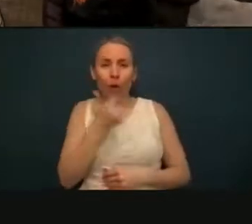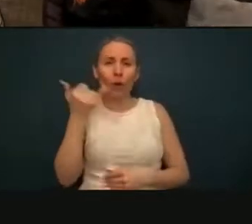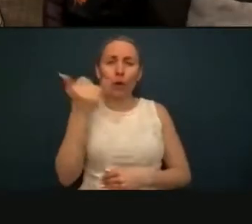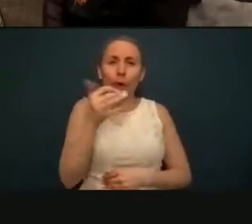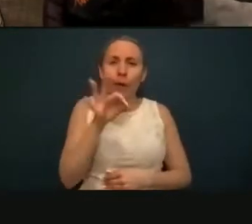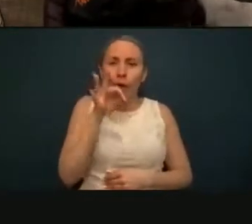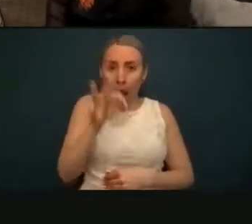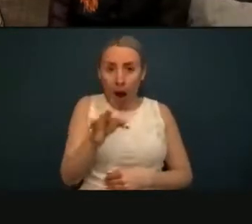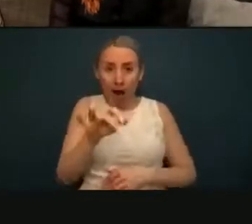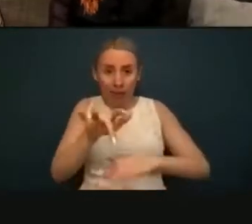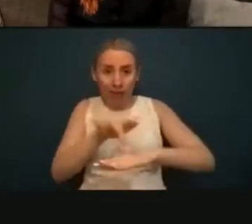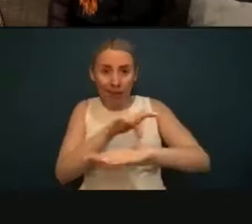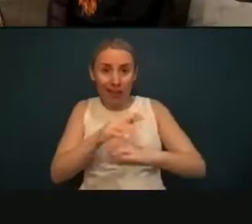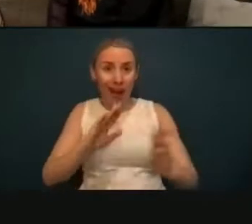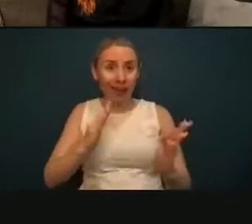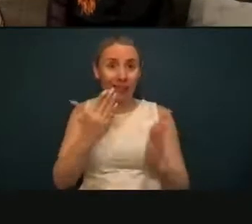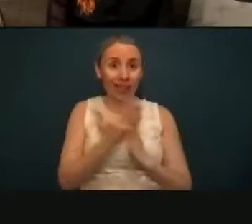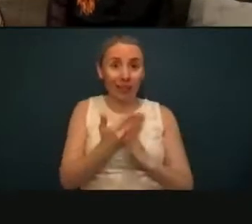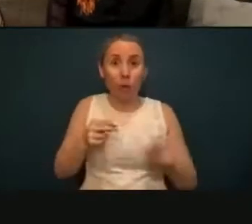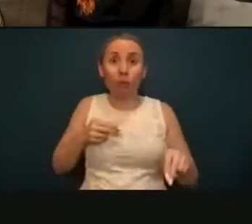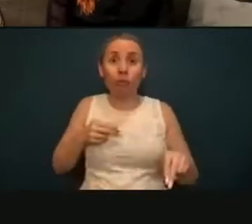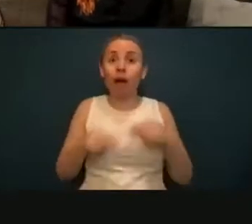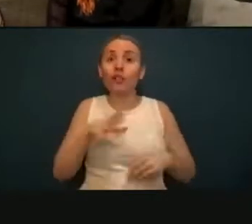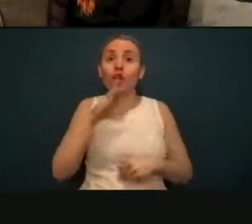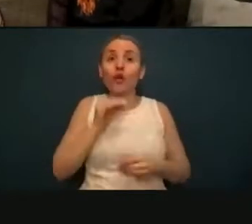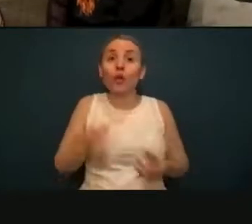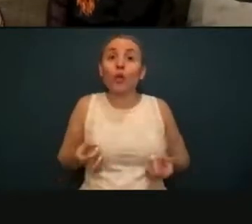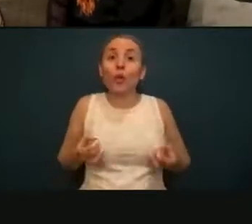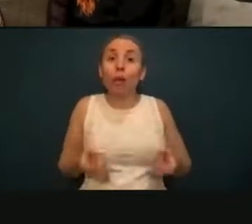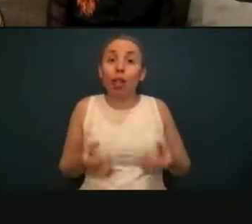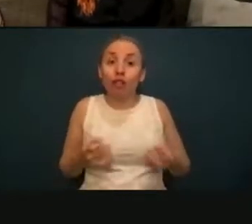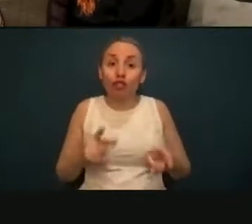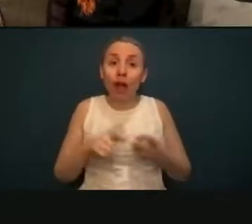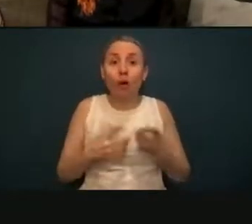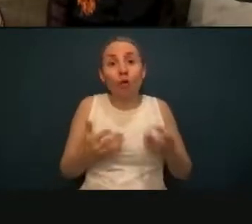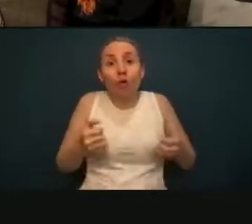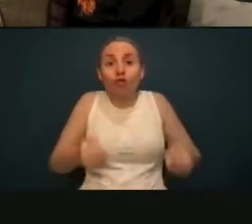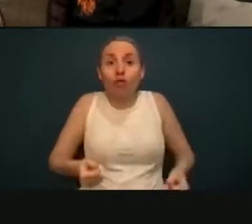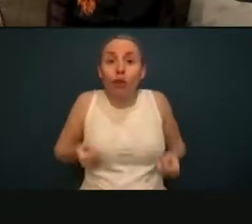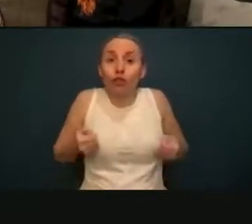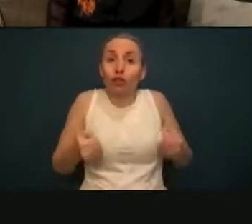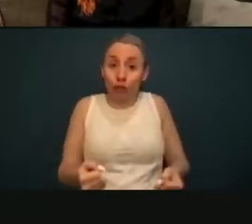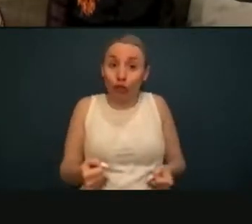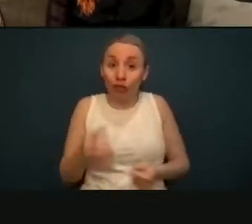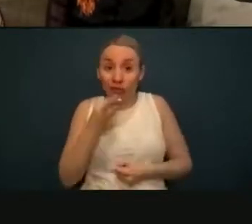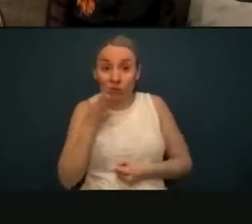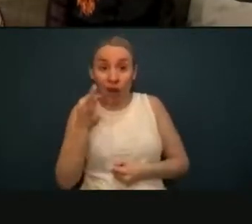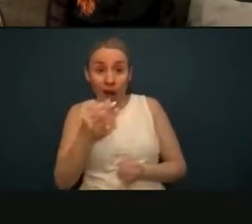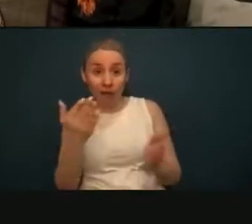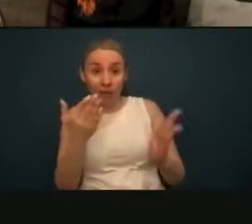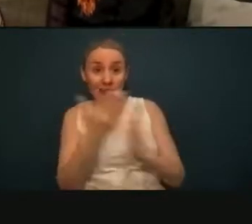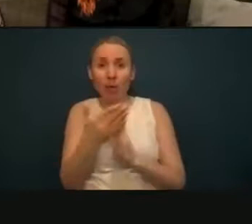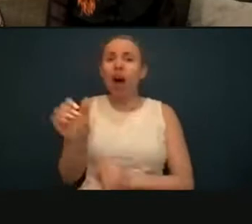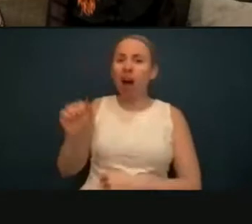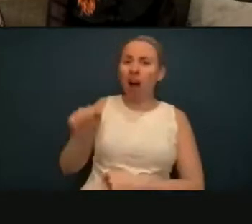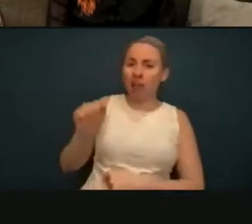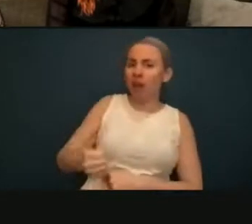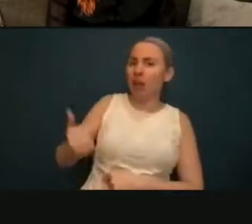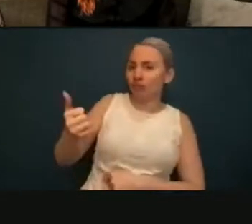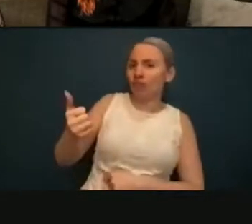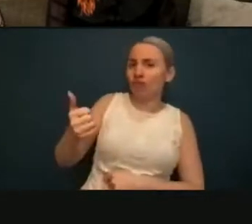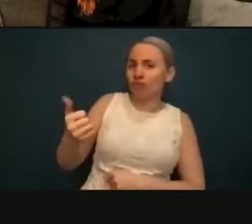theatre accessible? You know, we've got a dancer that uses a wheelchair, uses crutches. And they'd be like, yes, yeah, the